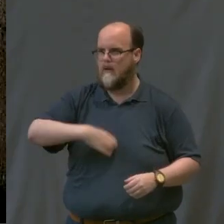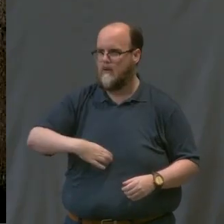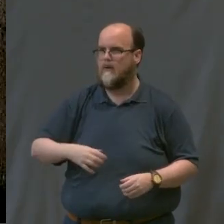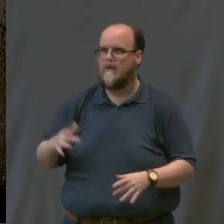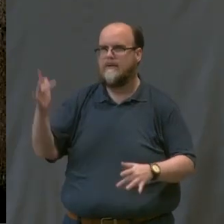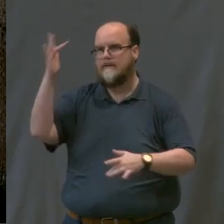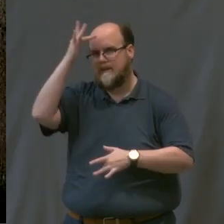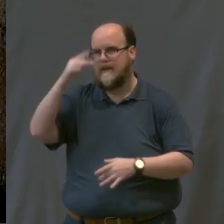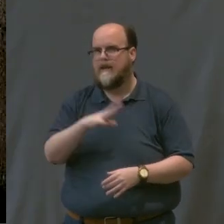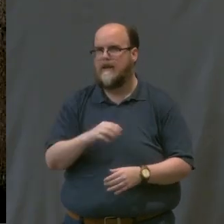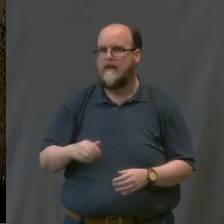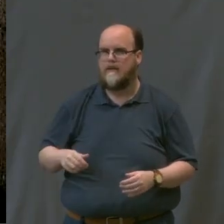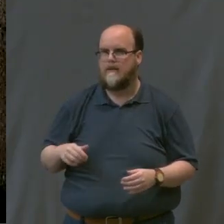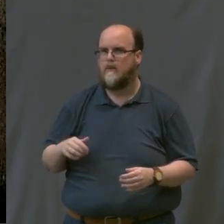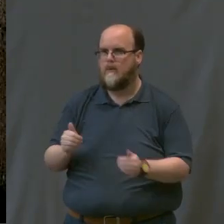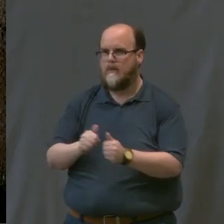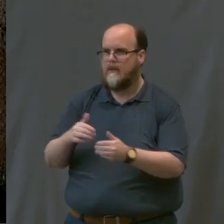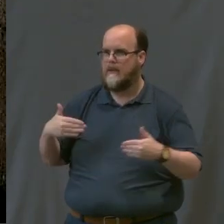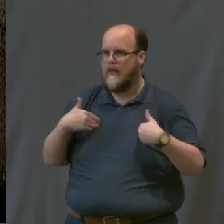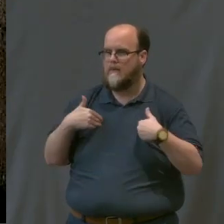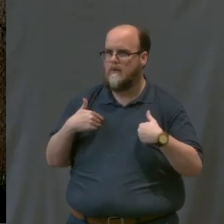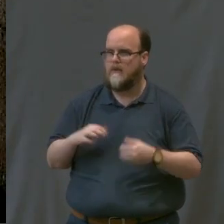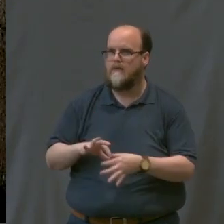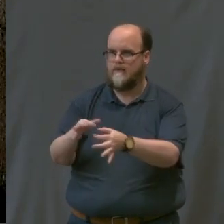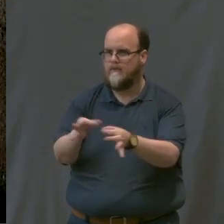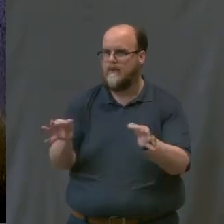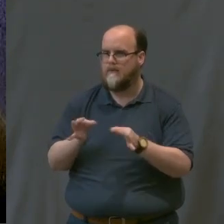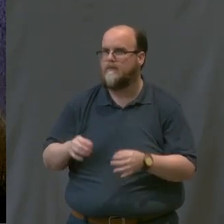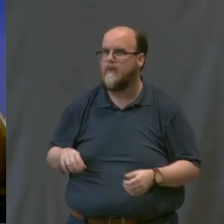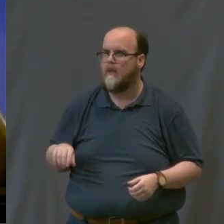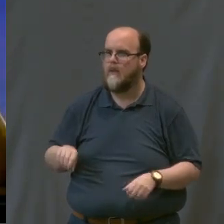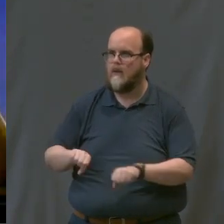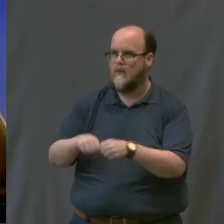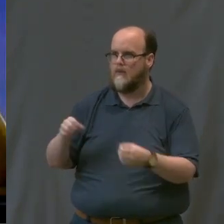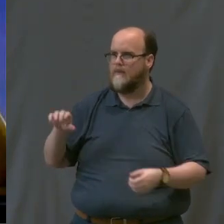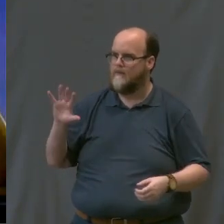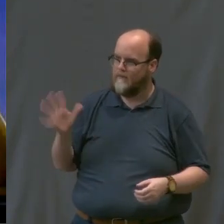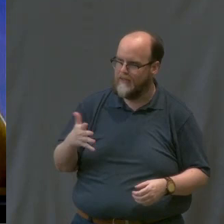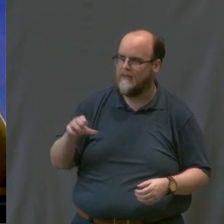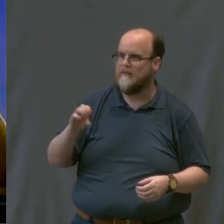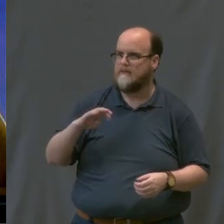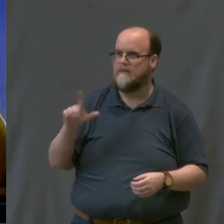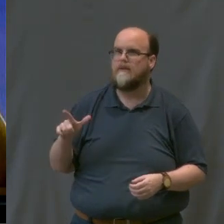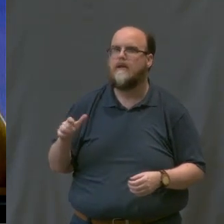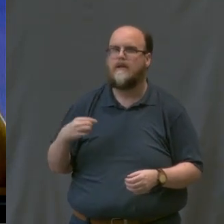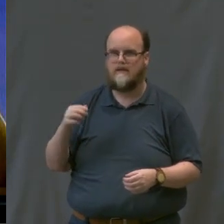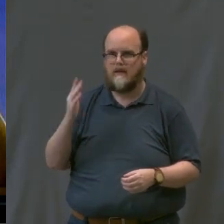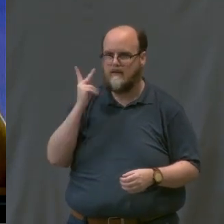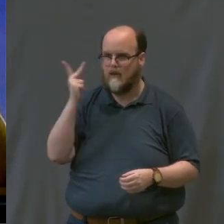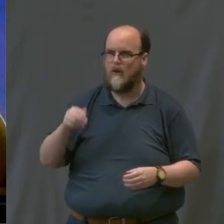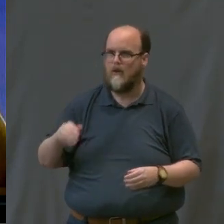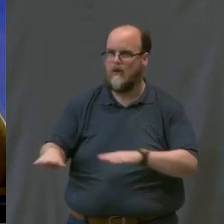and by the beast of the earth. When he opened the 5th seal, I saw under the altar the souls of those who had